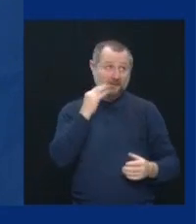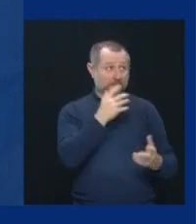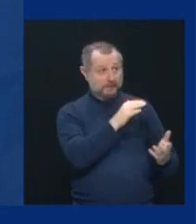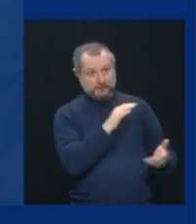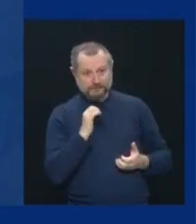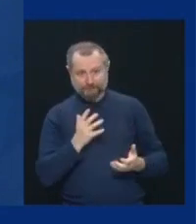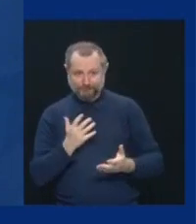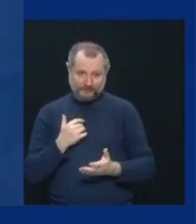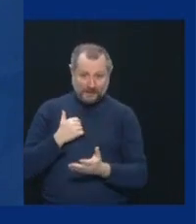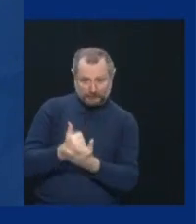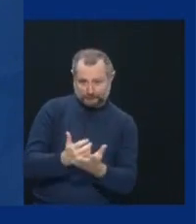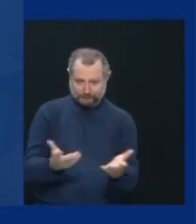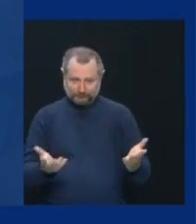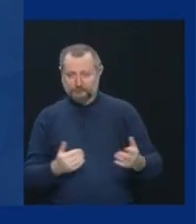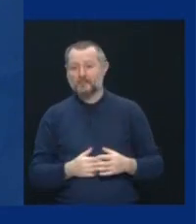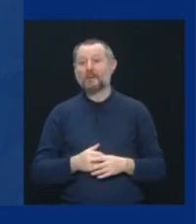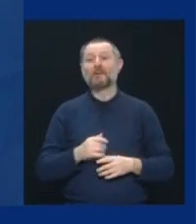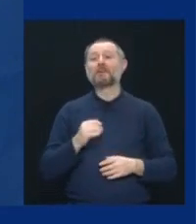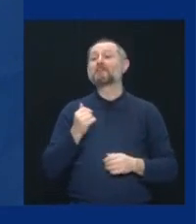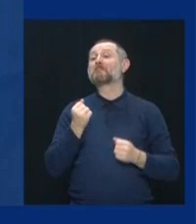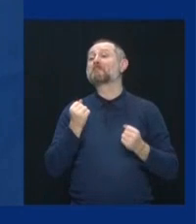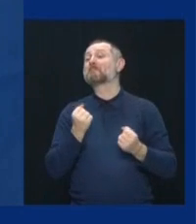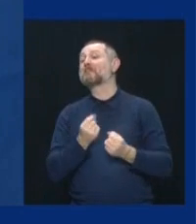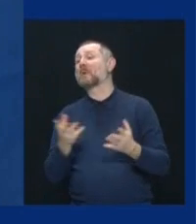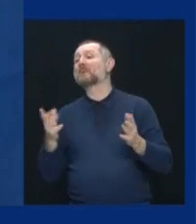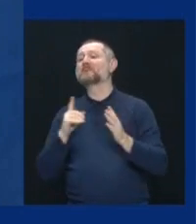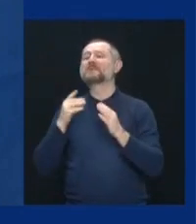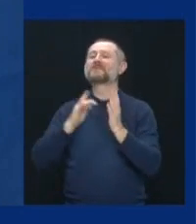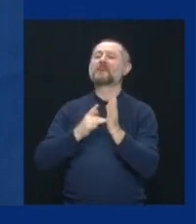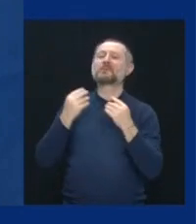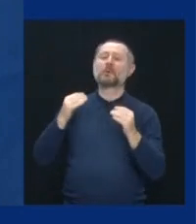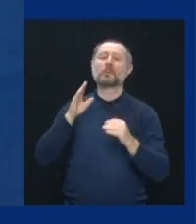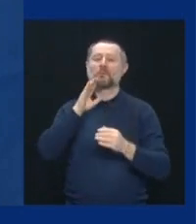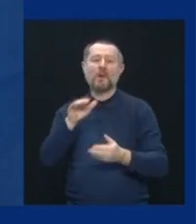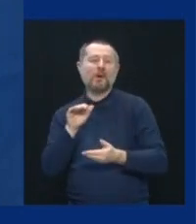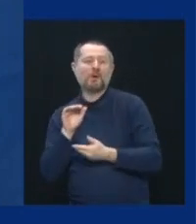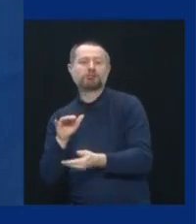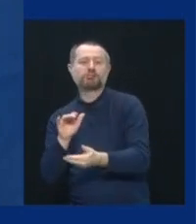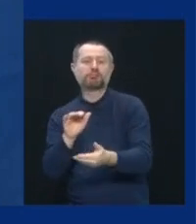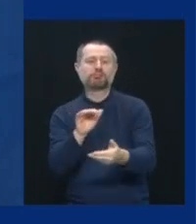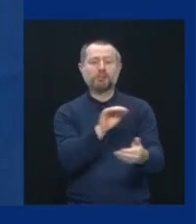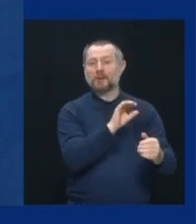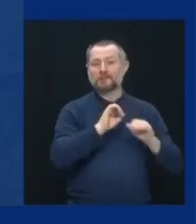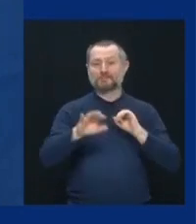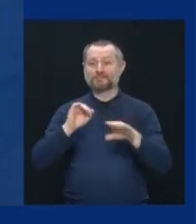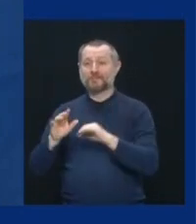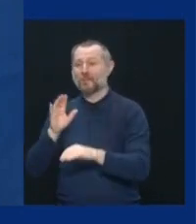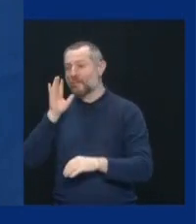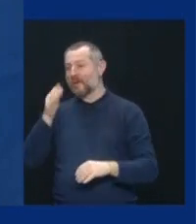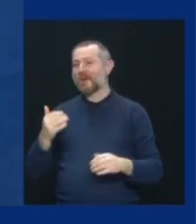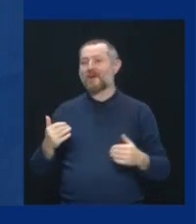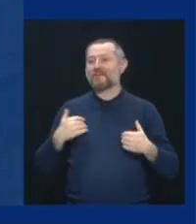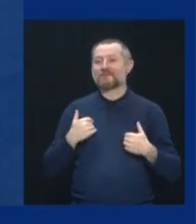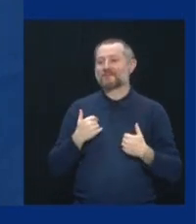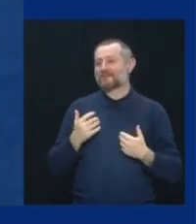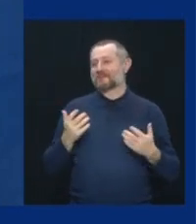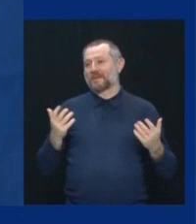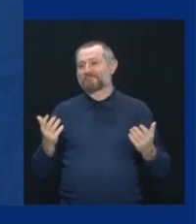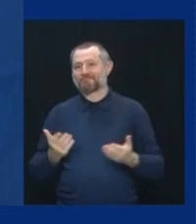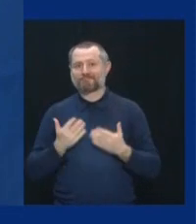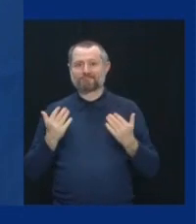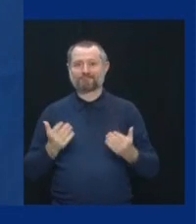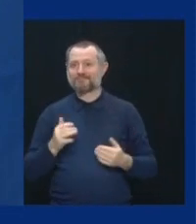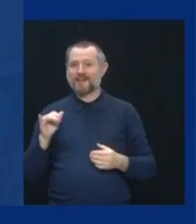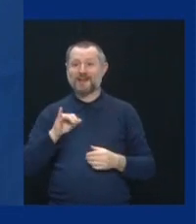Because then you'll have multiple pharmacies getting allocations from multiple sources, multiple mass